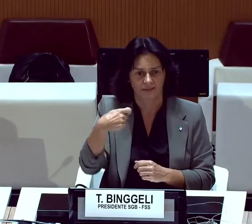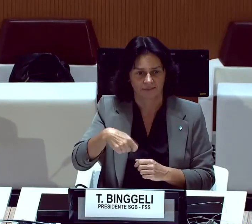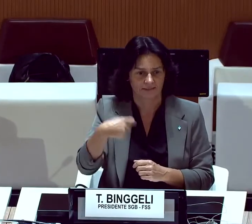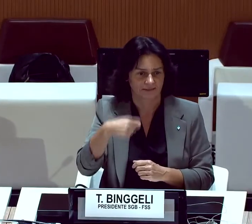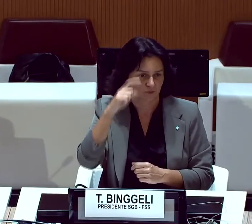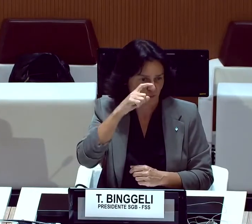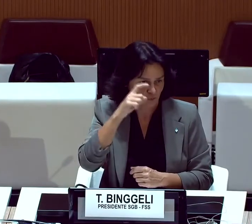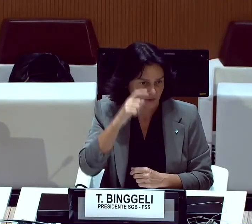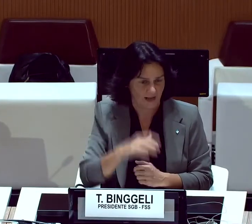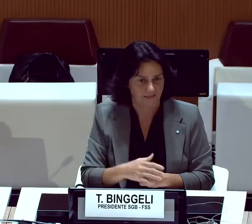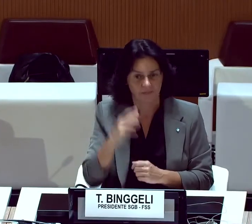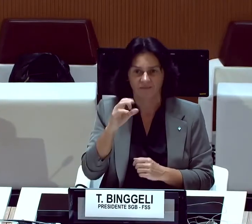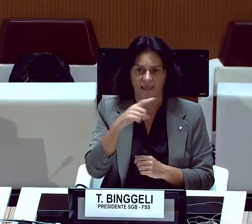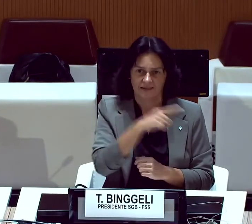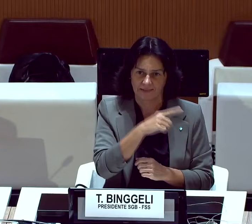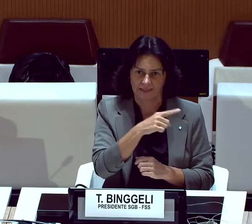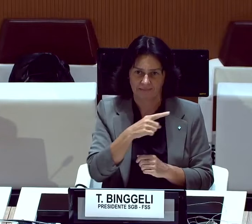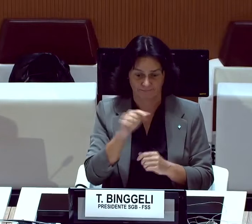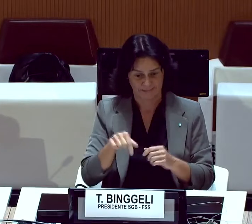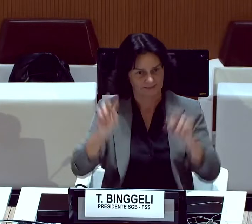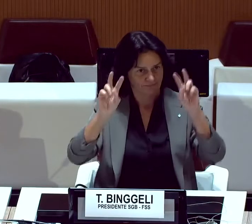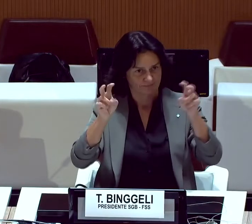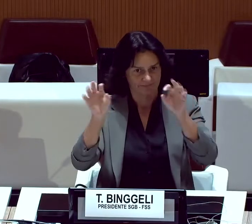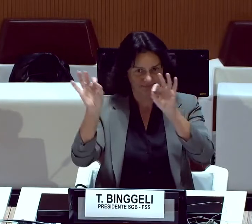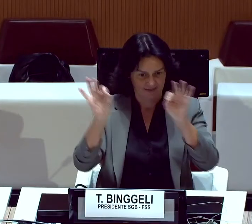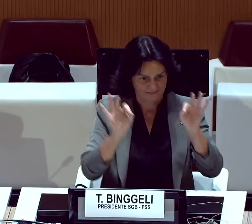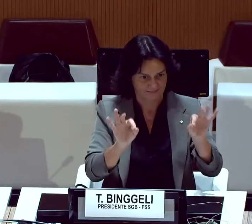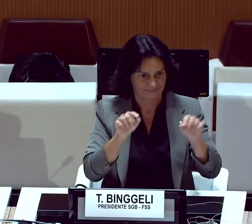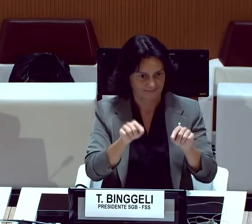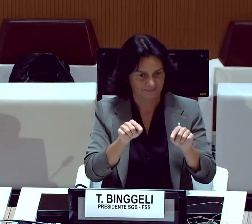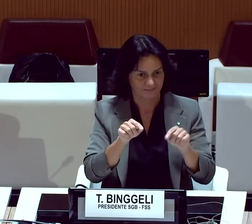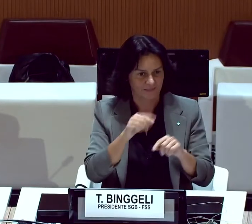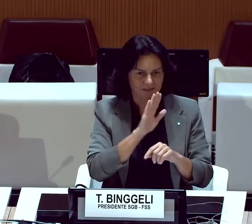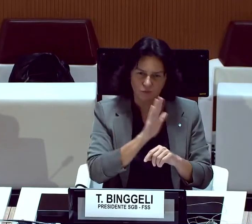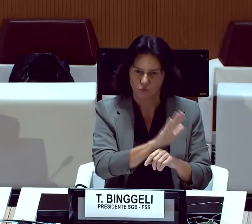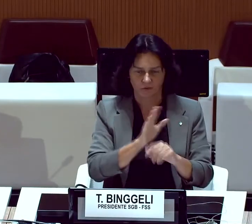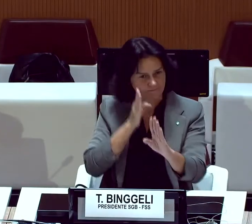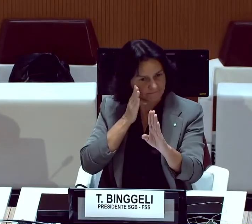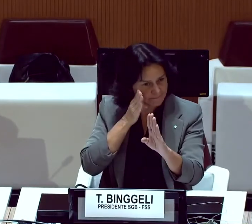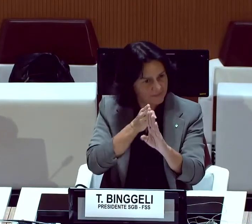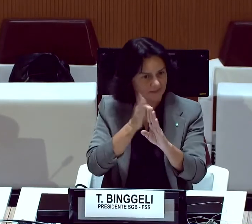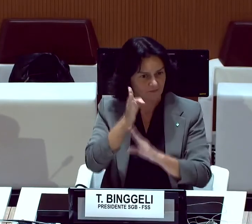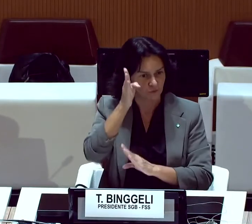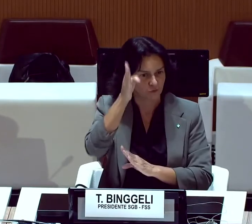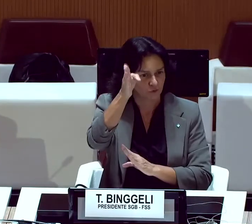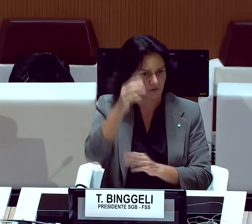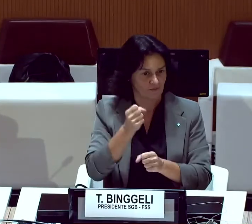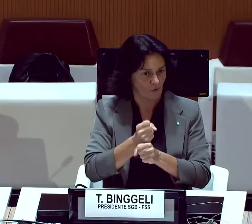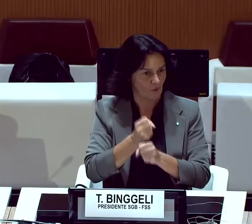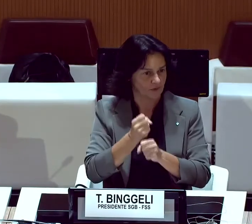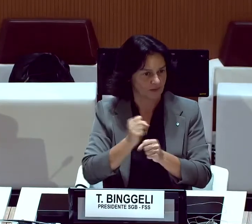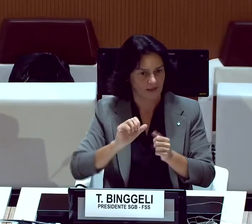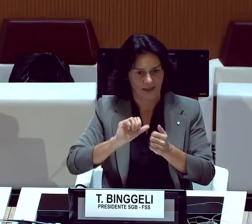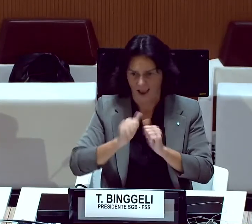unite everyone with sign language. I would like to ask Dr. Joe Murray first, what are